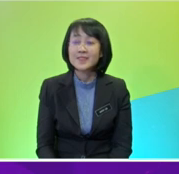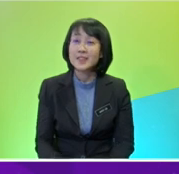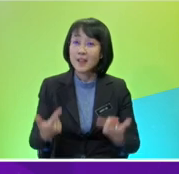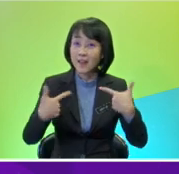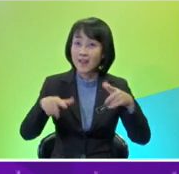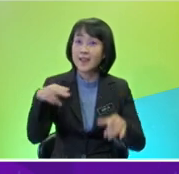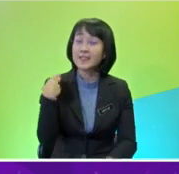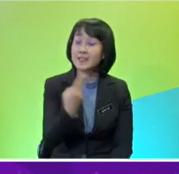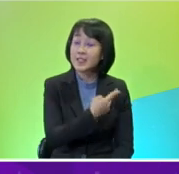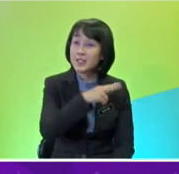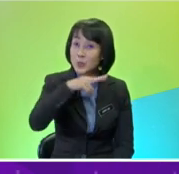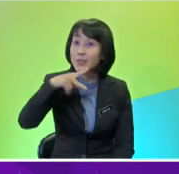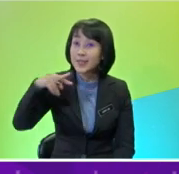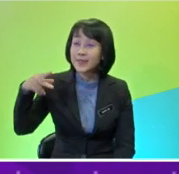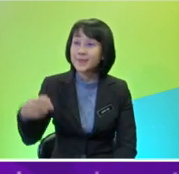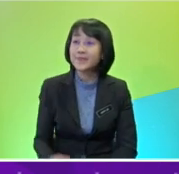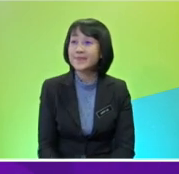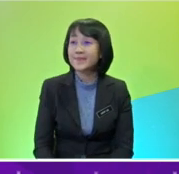Let's swim. Okay, you ask Hannah. Okay, go, Emir.